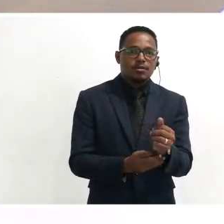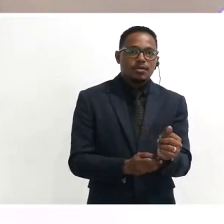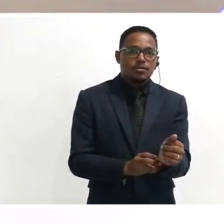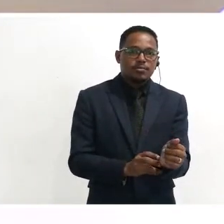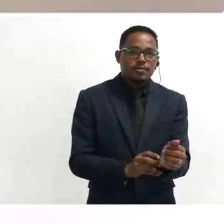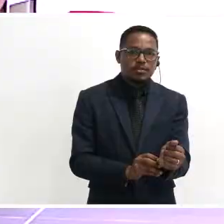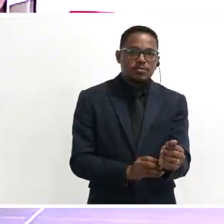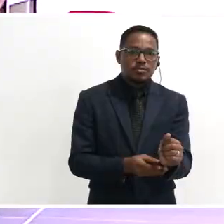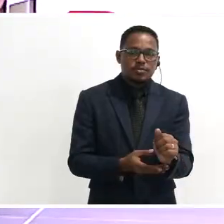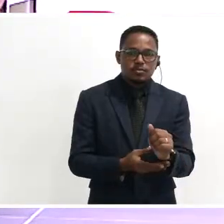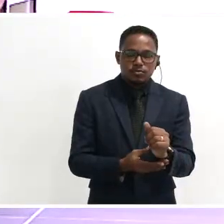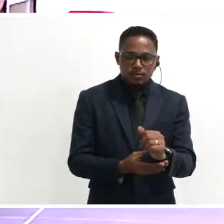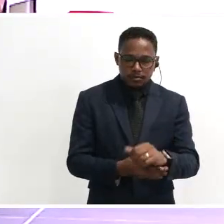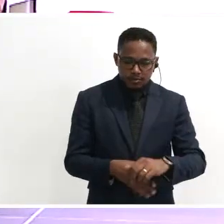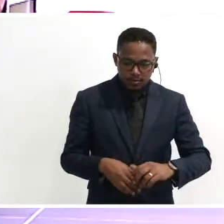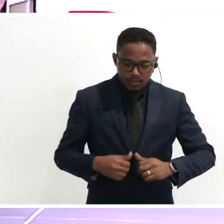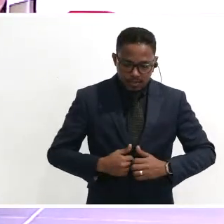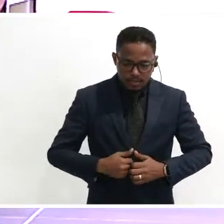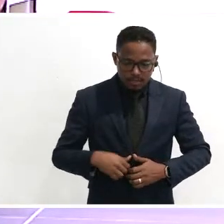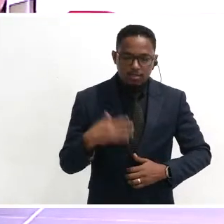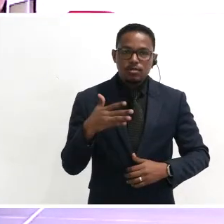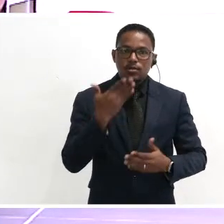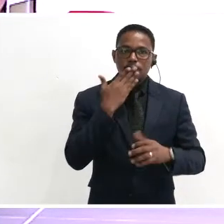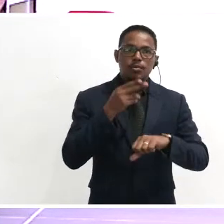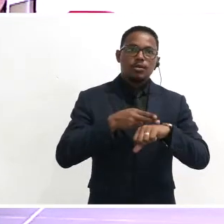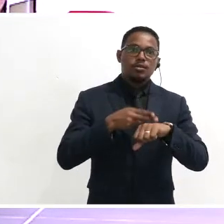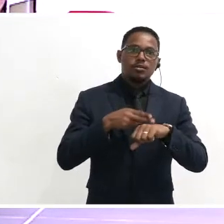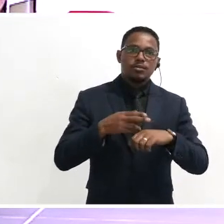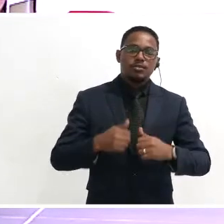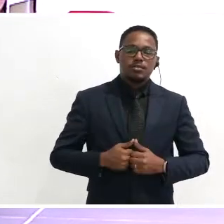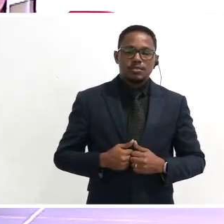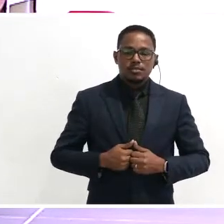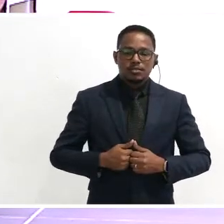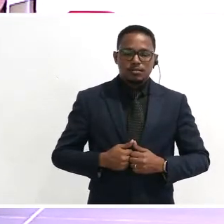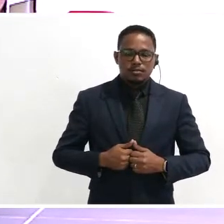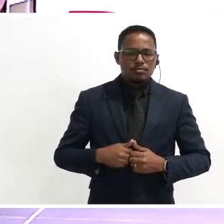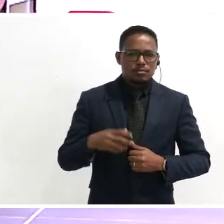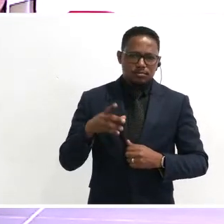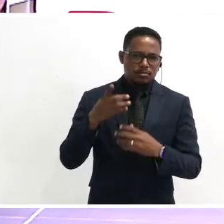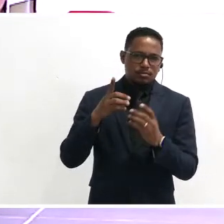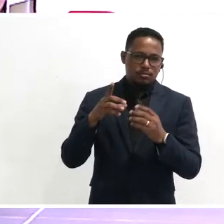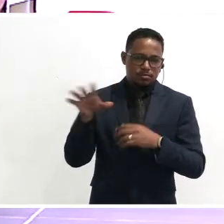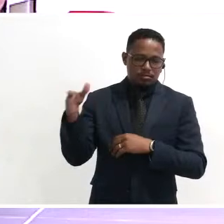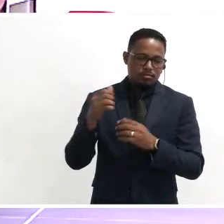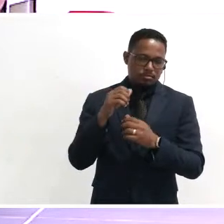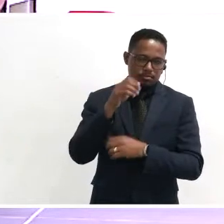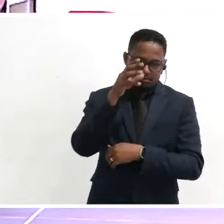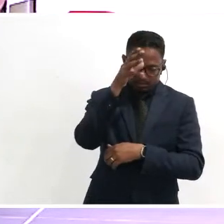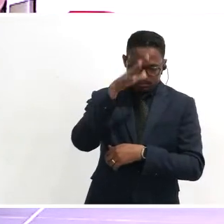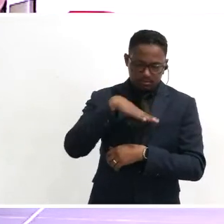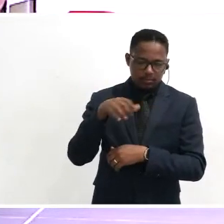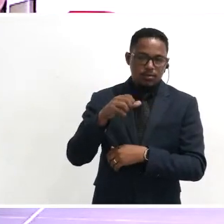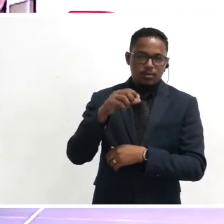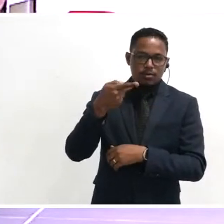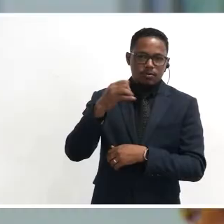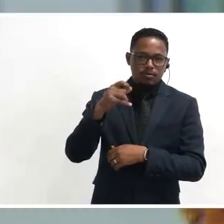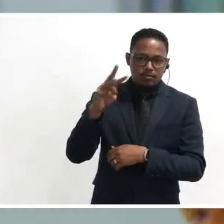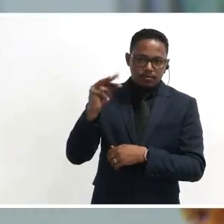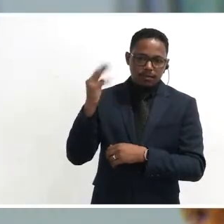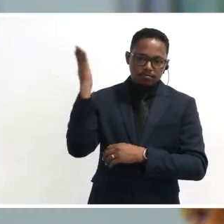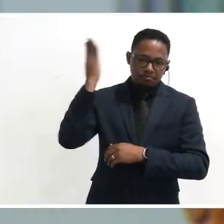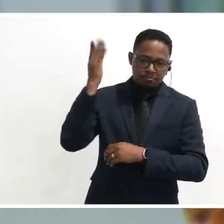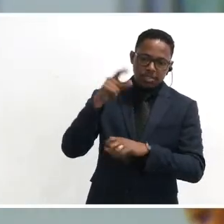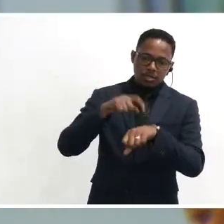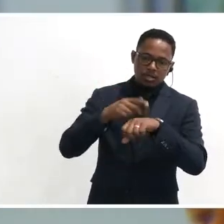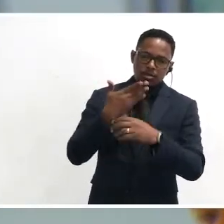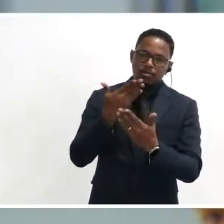Acá. Good afternoon. Thank you very much, Mr. Hoffman, for your presentation and really for your time. My